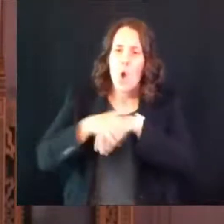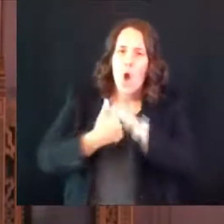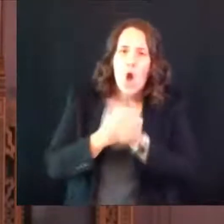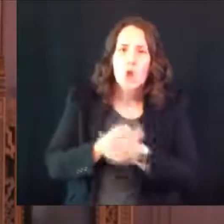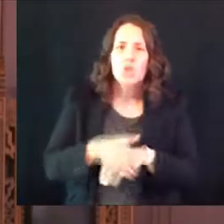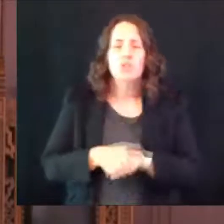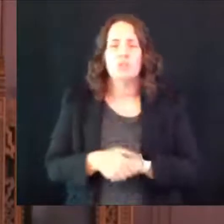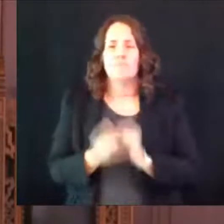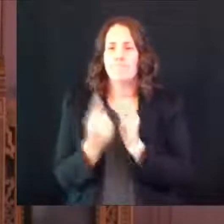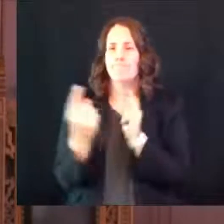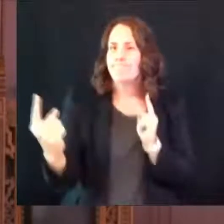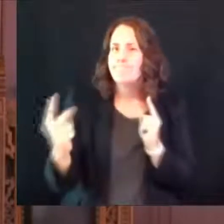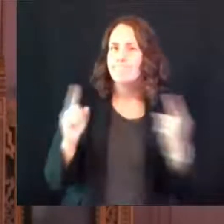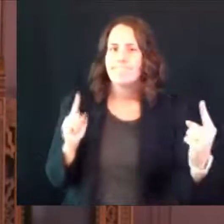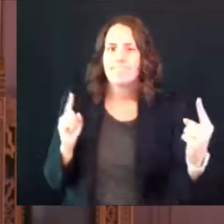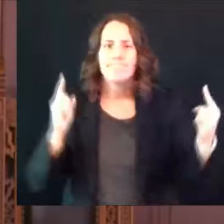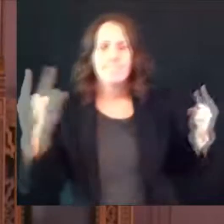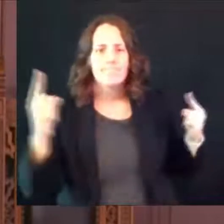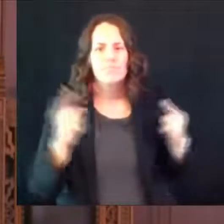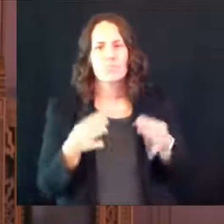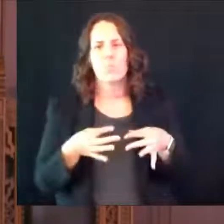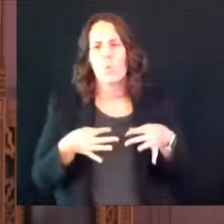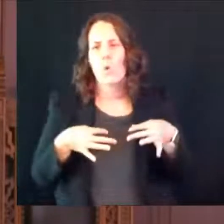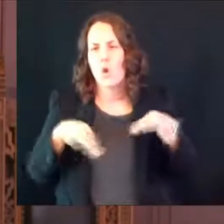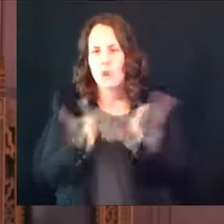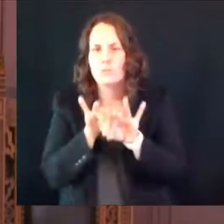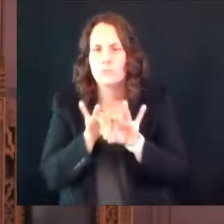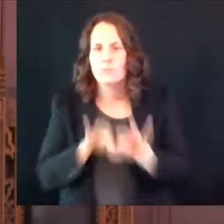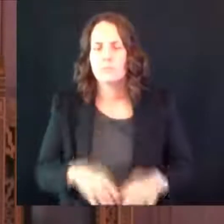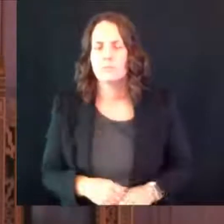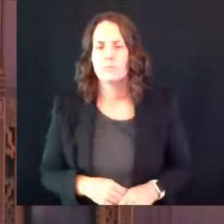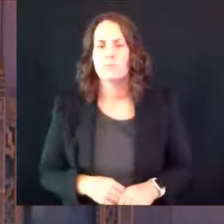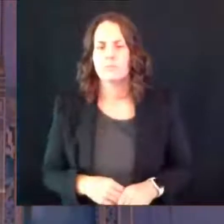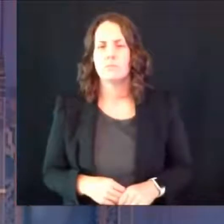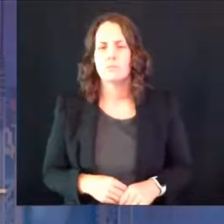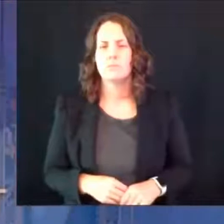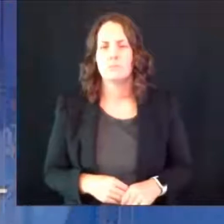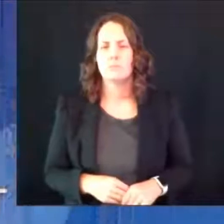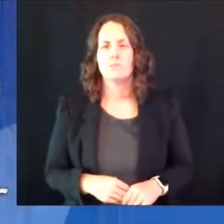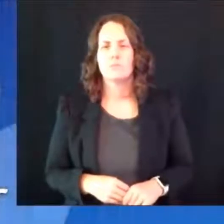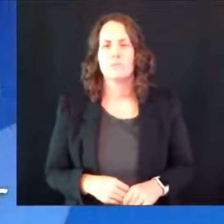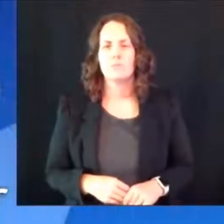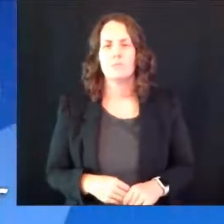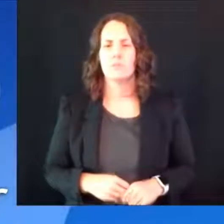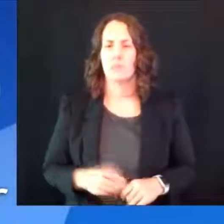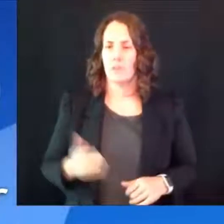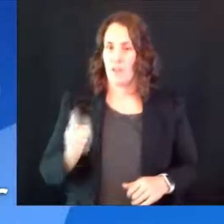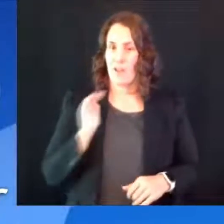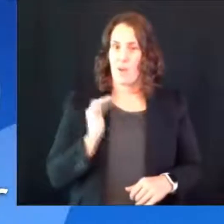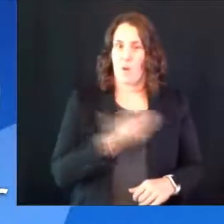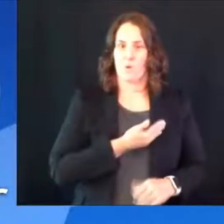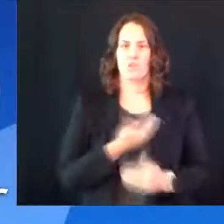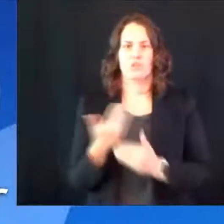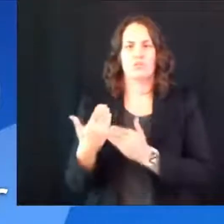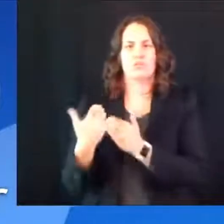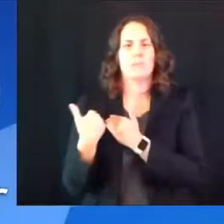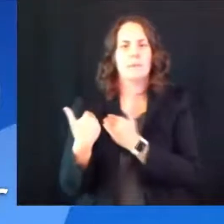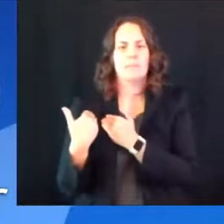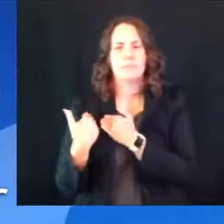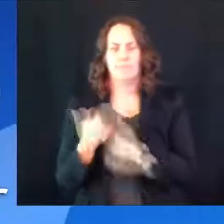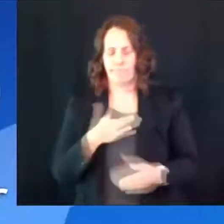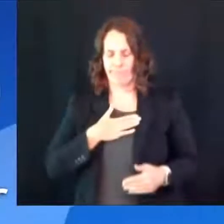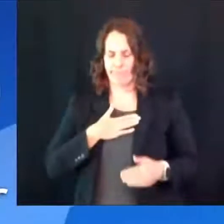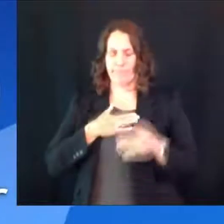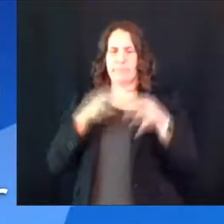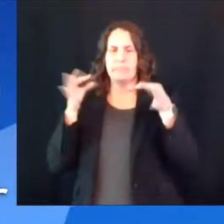it's around individual responsibility. Thank you for that. Next question to Madeline Anderson,